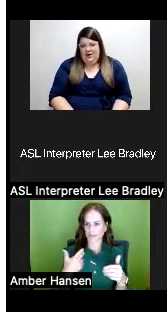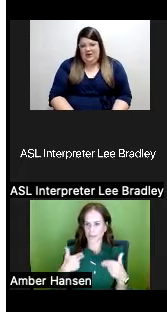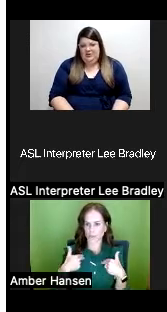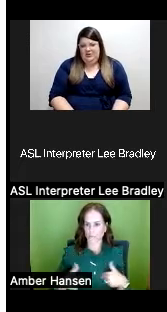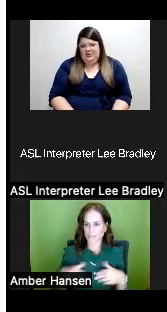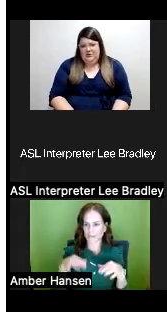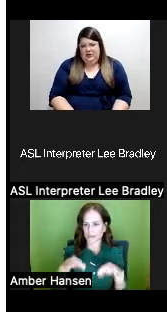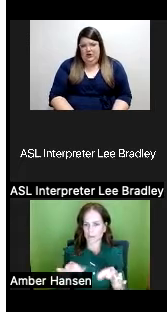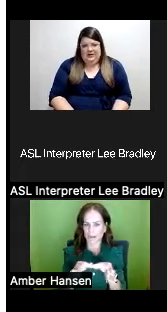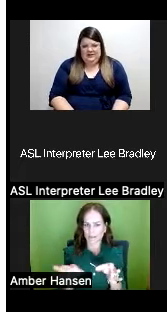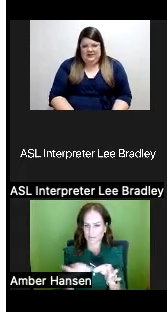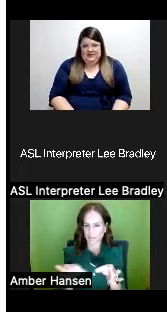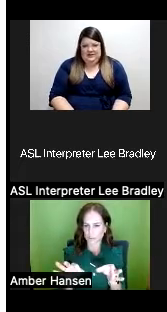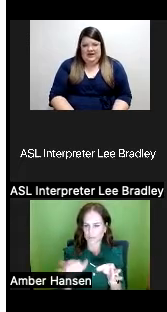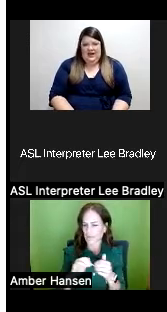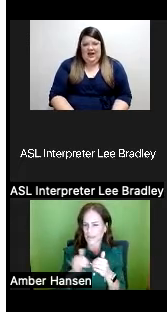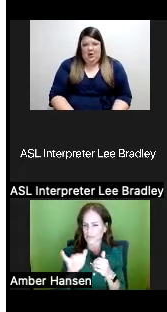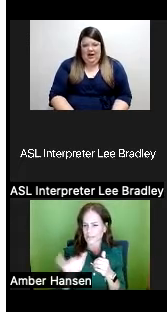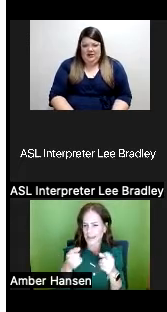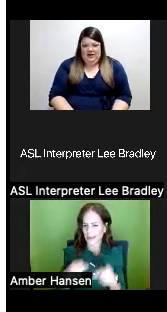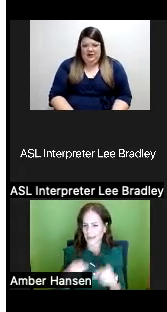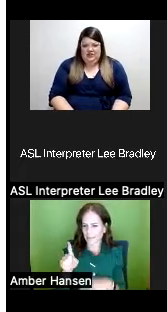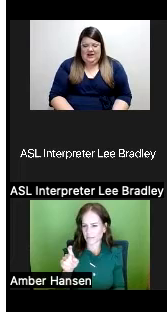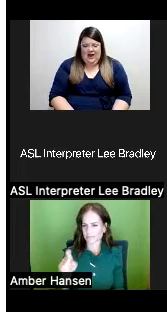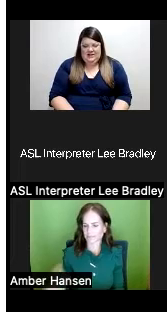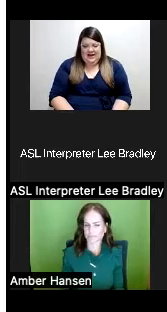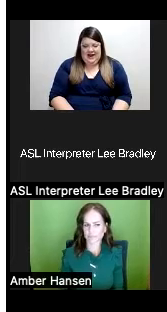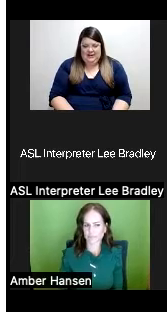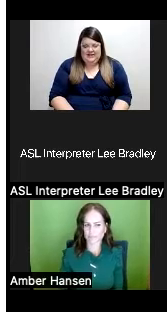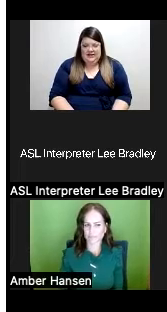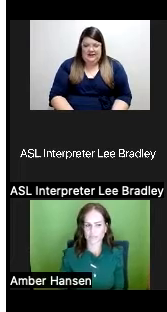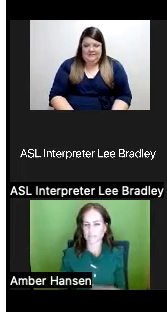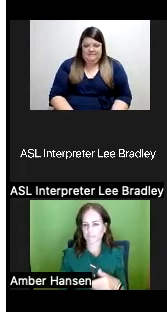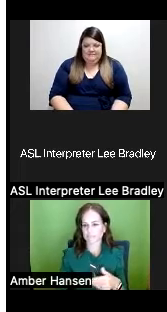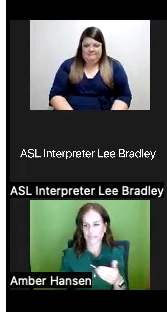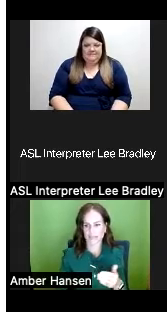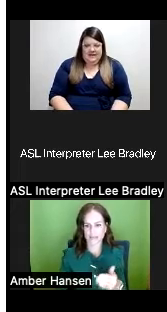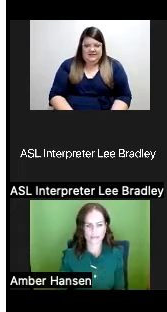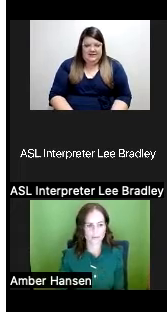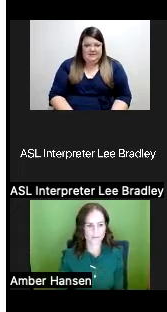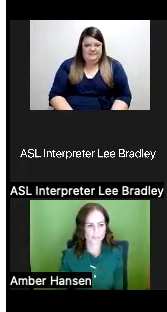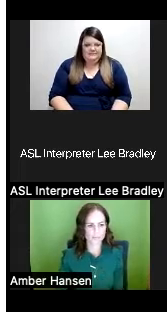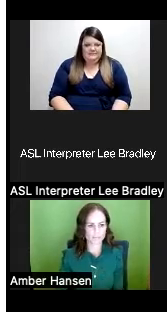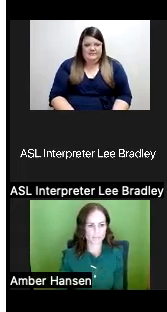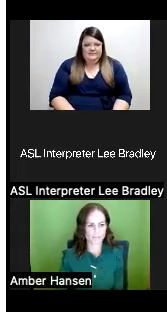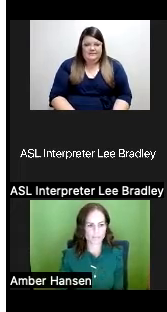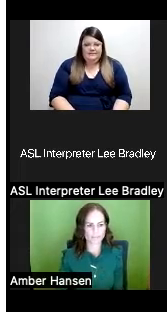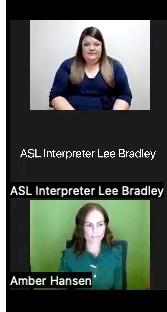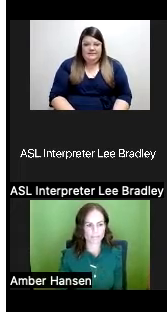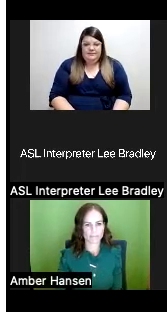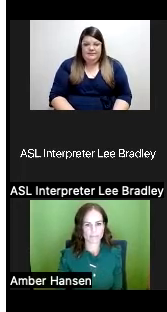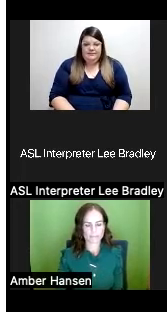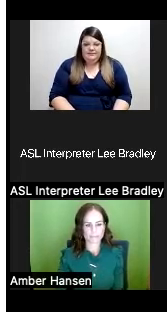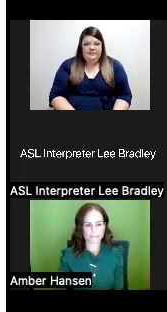So how do humans acquire language? How does that happen exactly? Next slide.